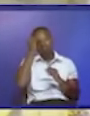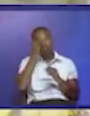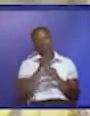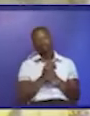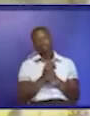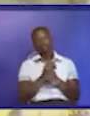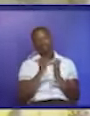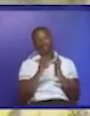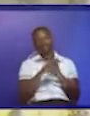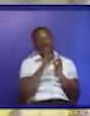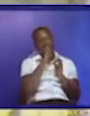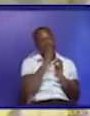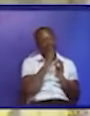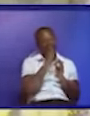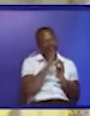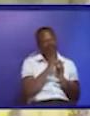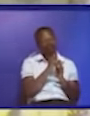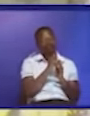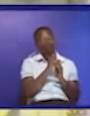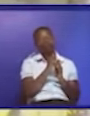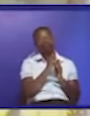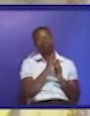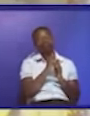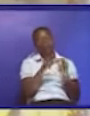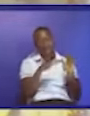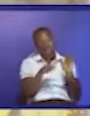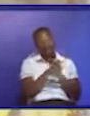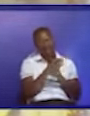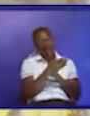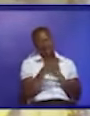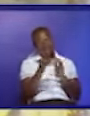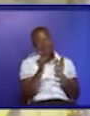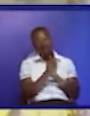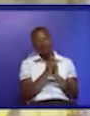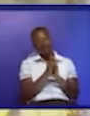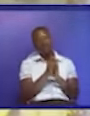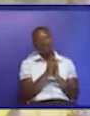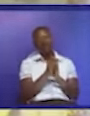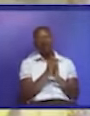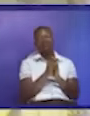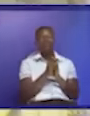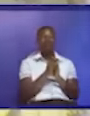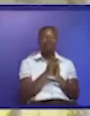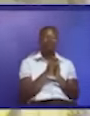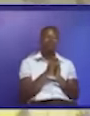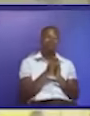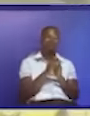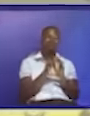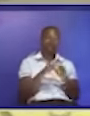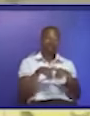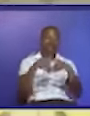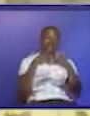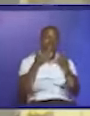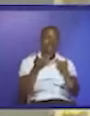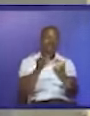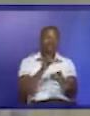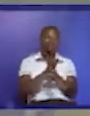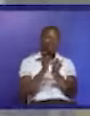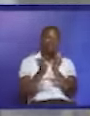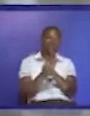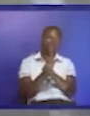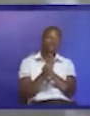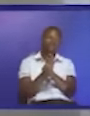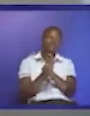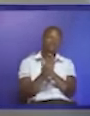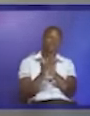the mysteries that have been allocated to change the tides, the